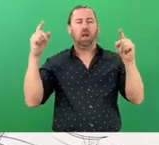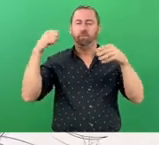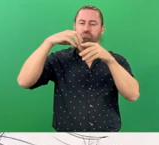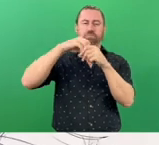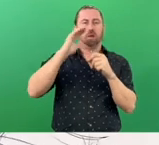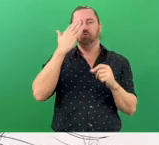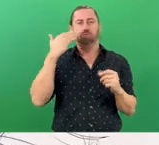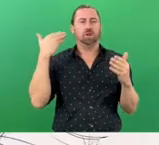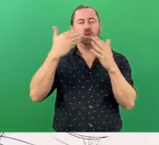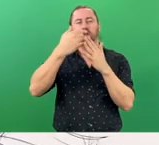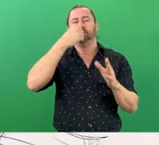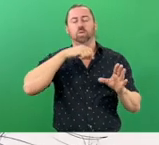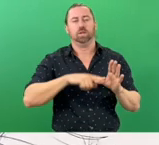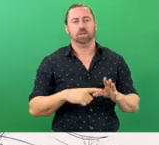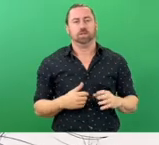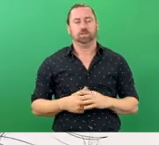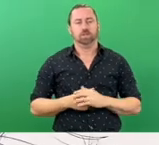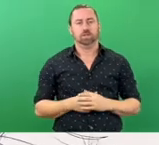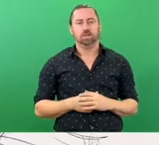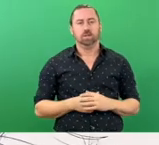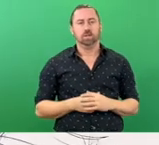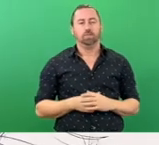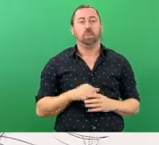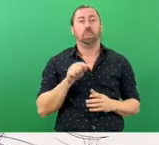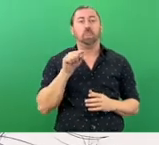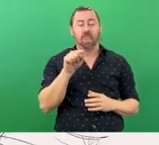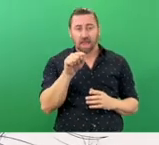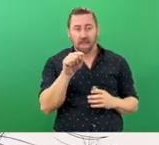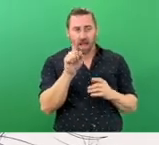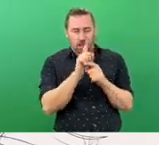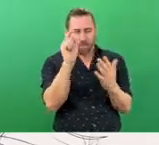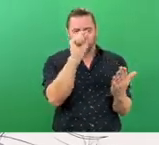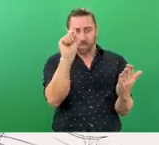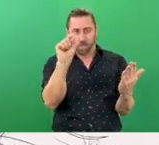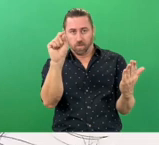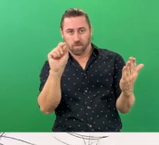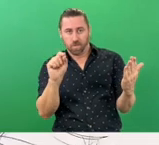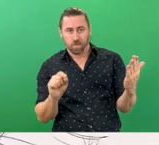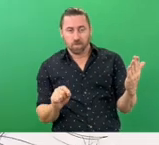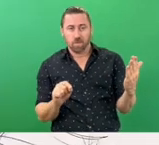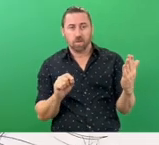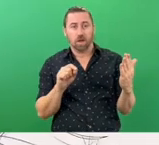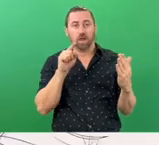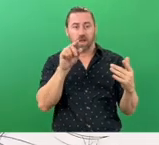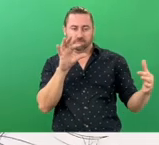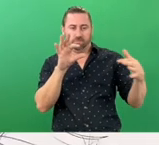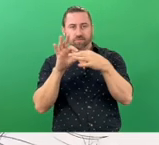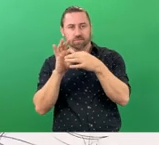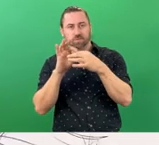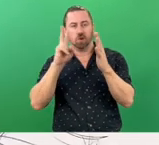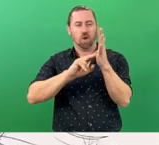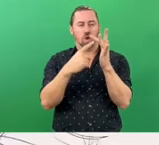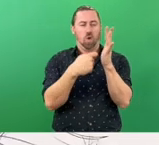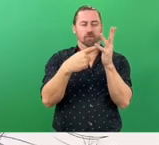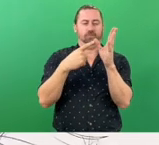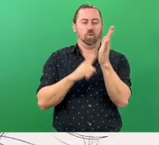mirrors in recent years, and those works where they're really playing with our connection to